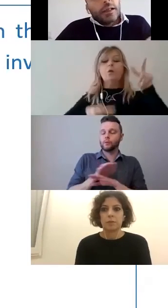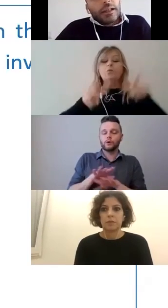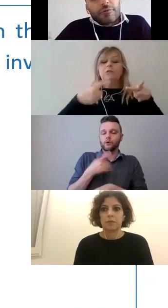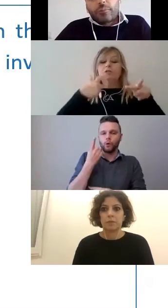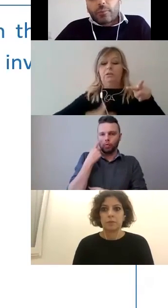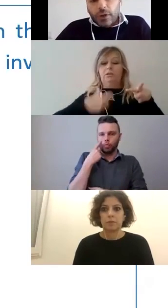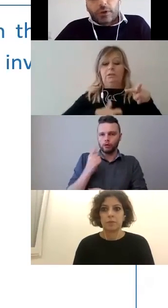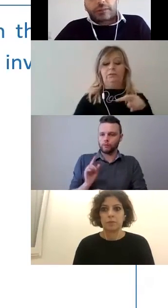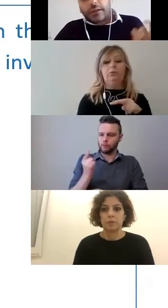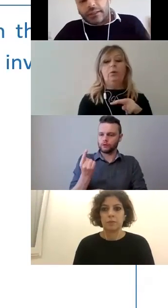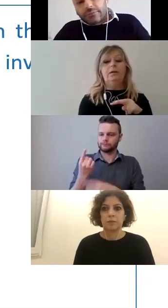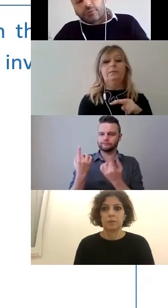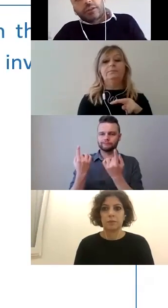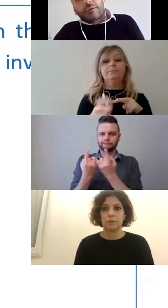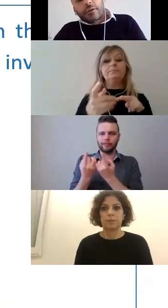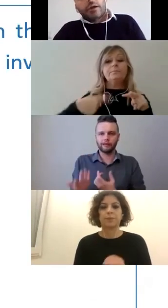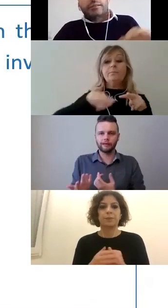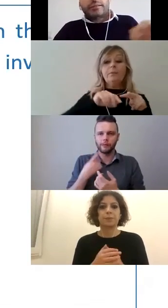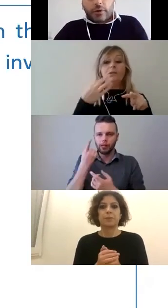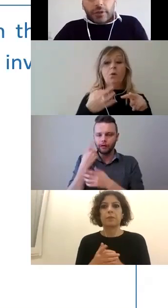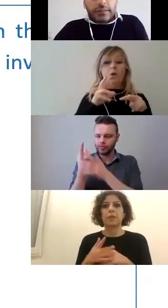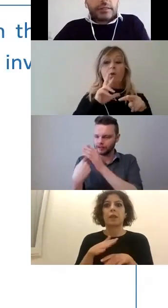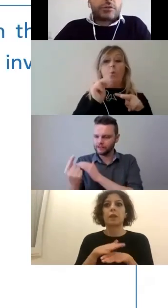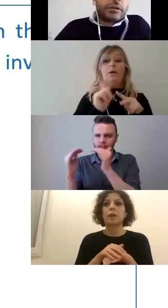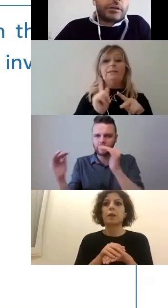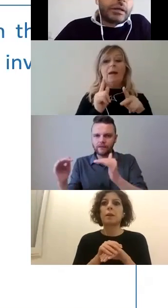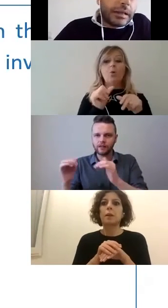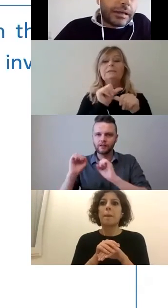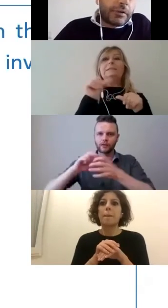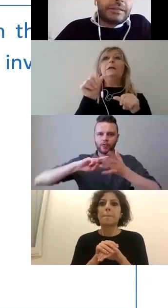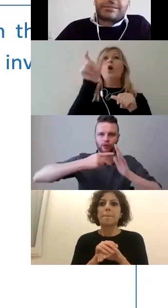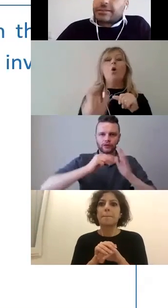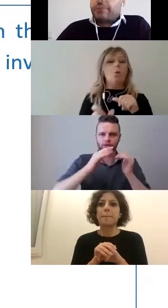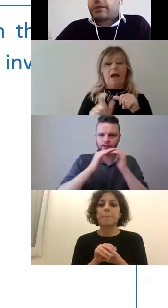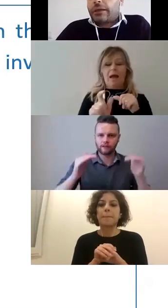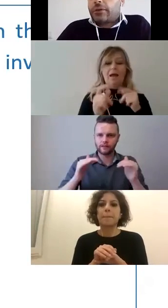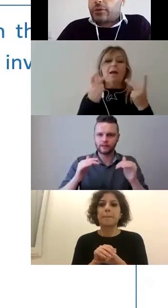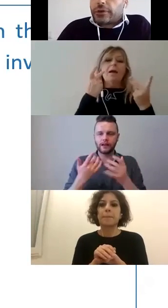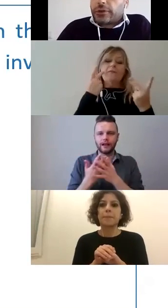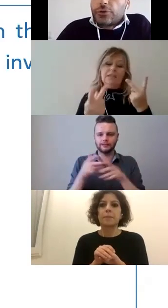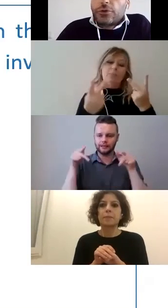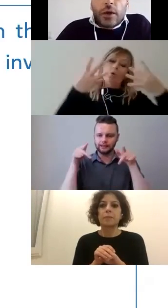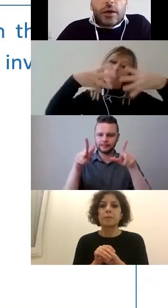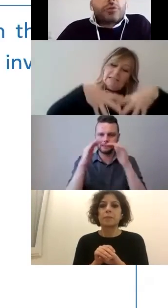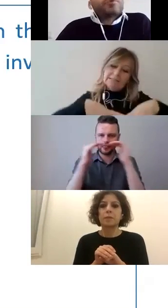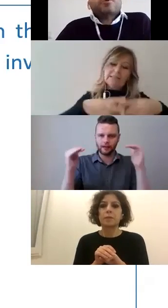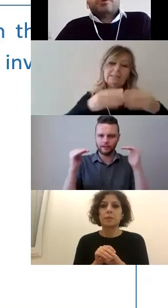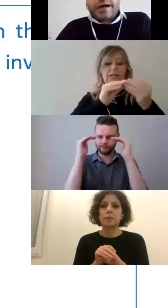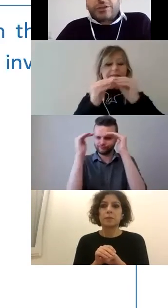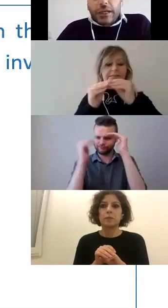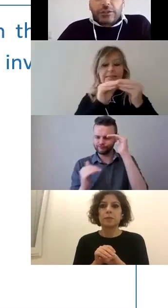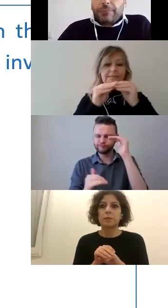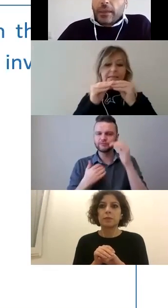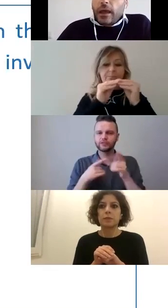single level, but we look at the individual level, the organizational level, and the systemic level in order to promote